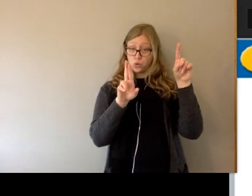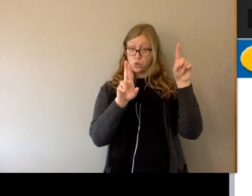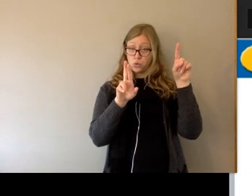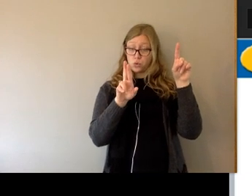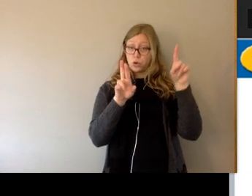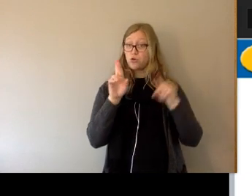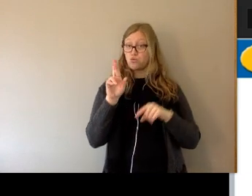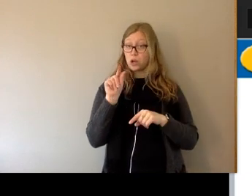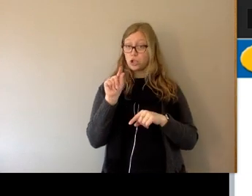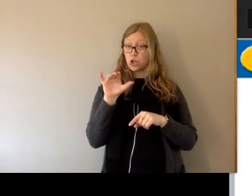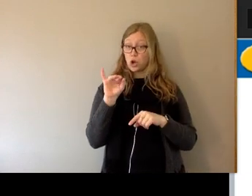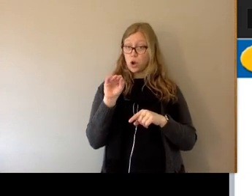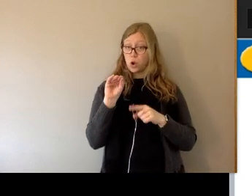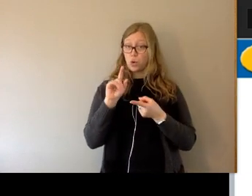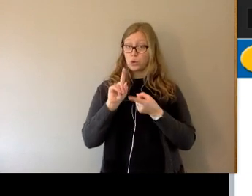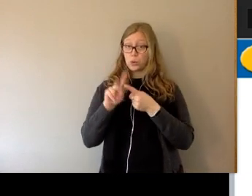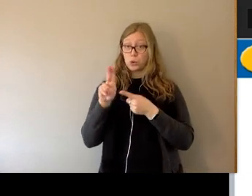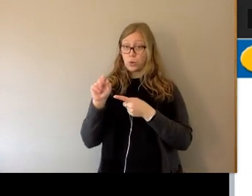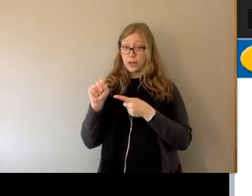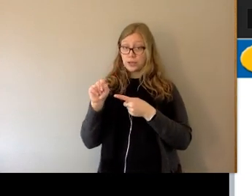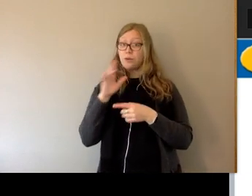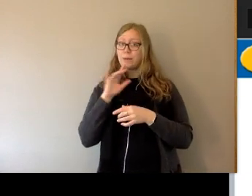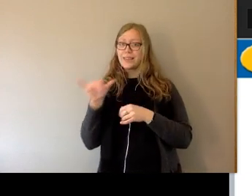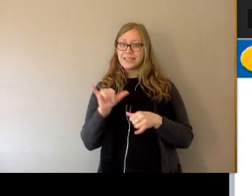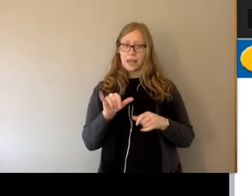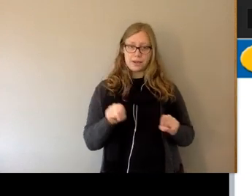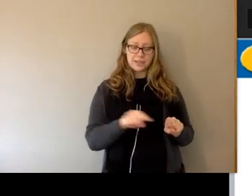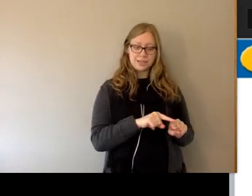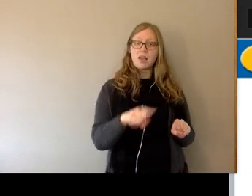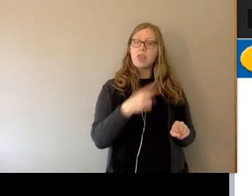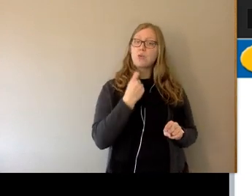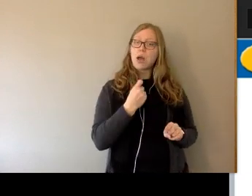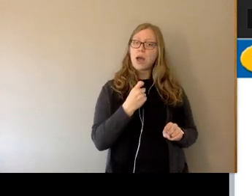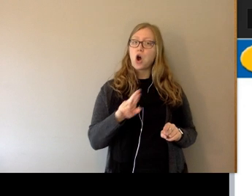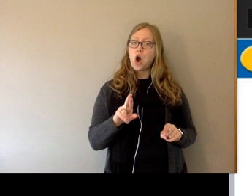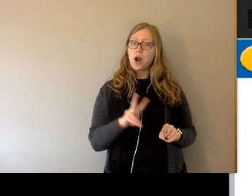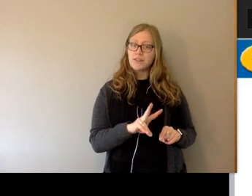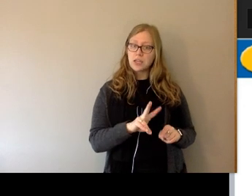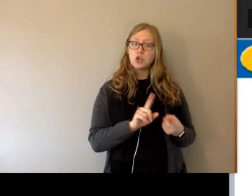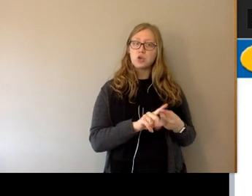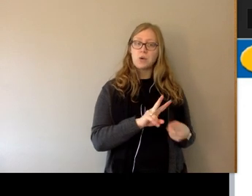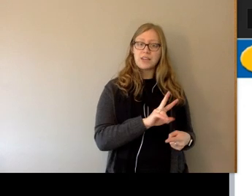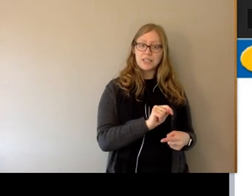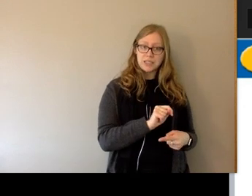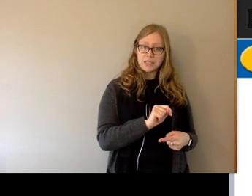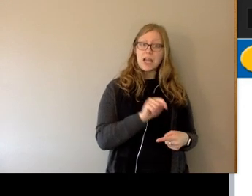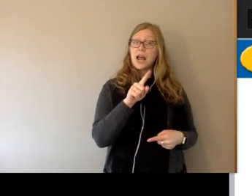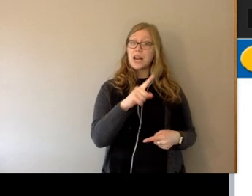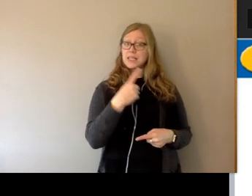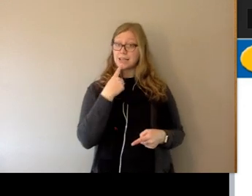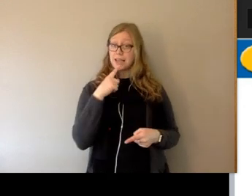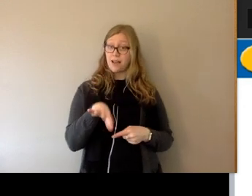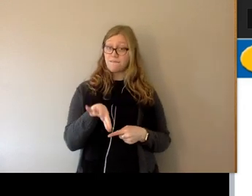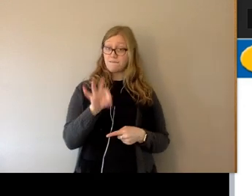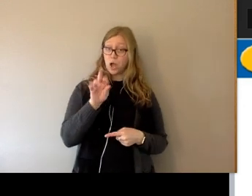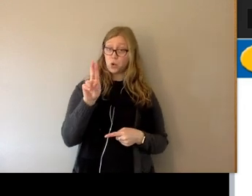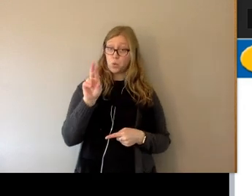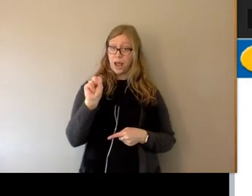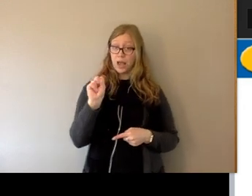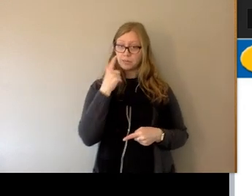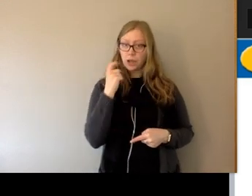the ratio RV is to VT. And it says find US because I don't know what that